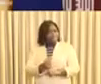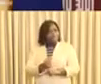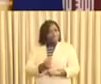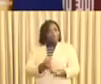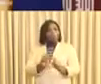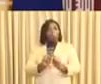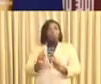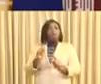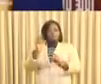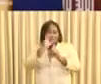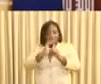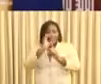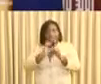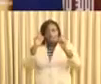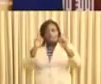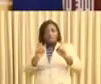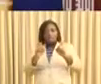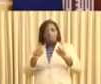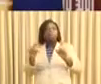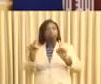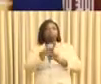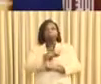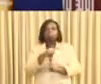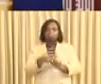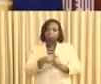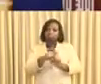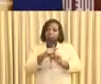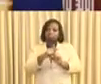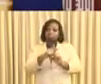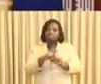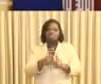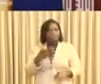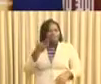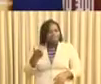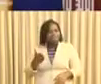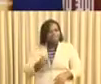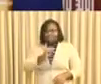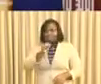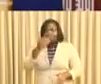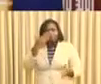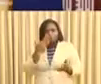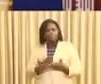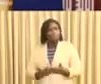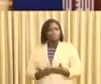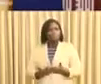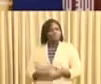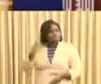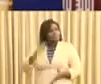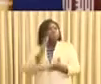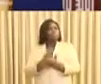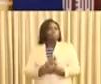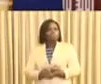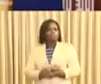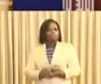virus. These are unpatriotic acts and must stop. We cannot allow a